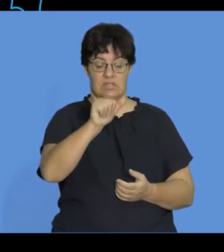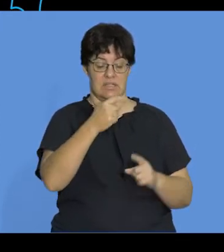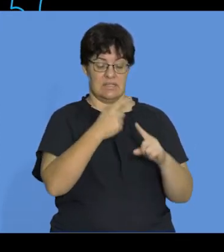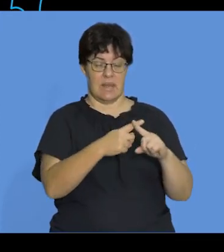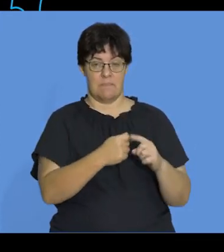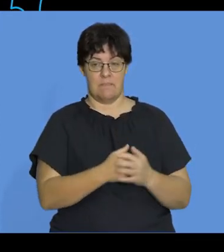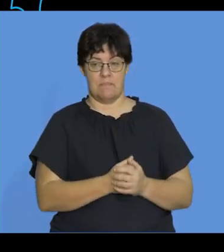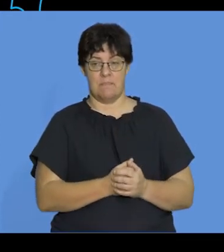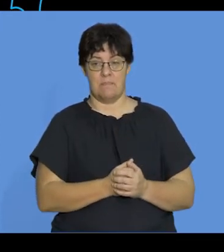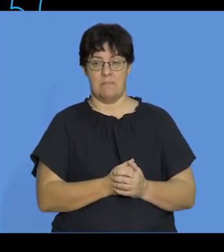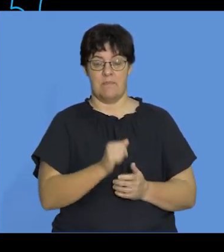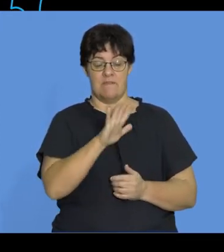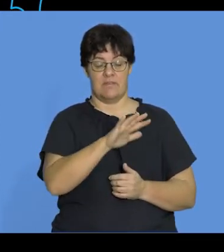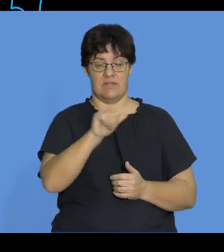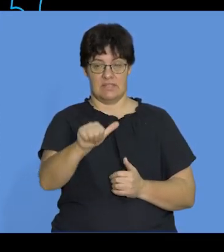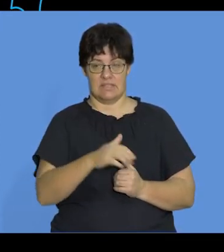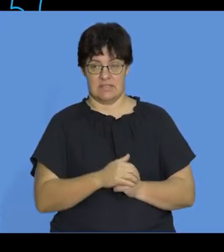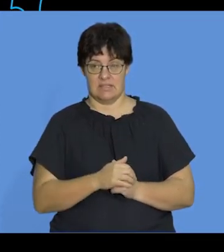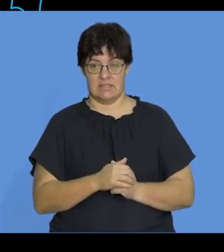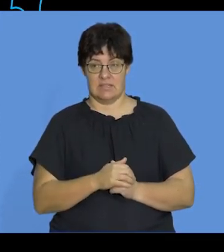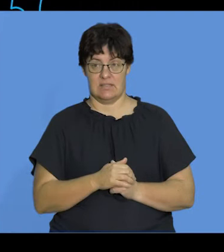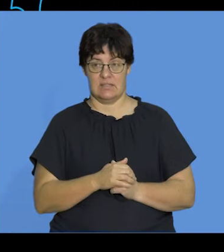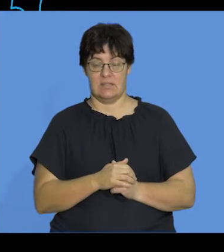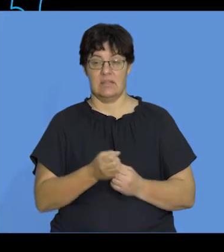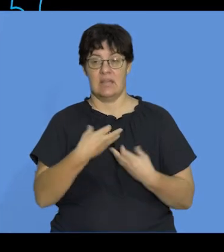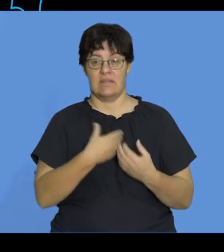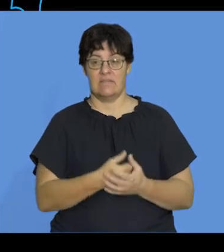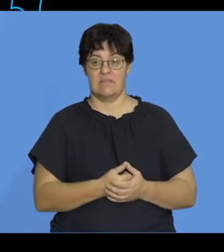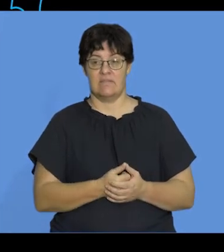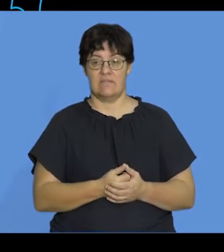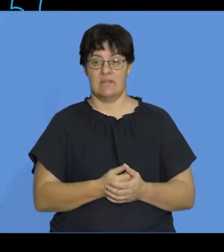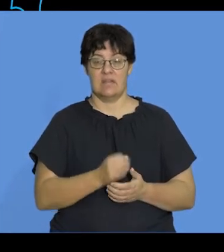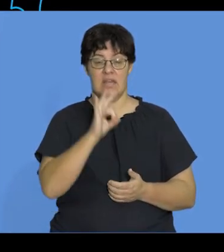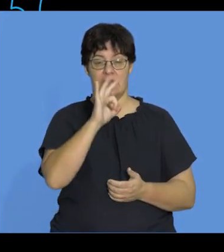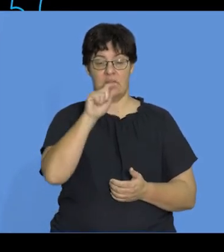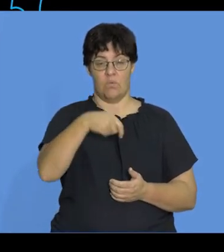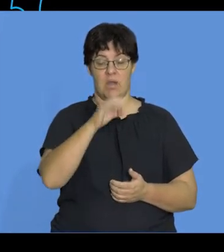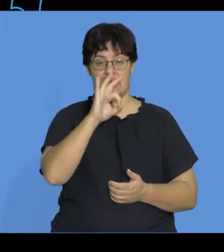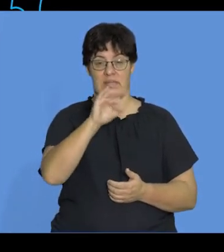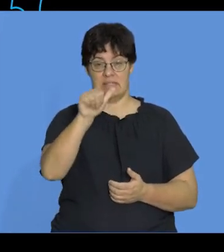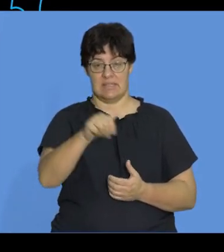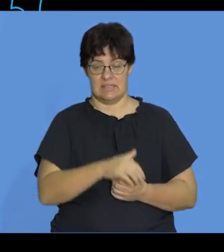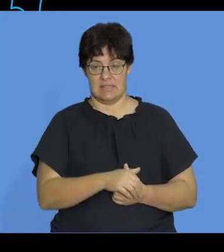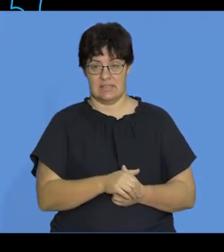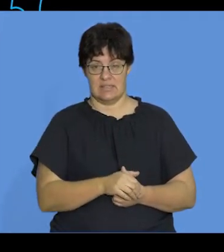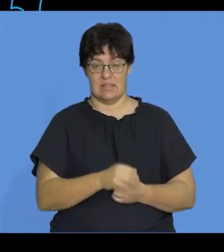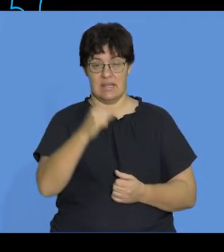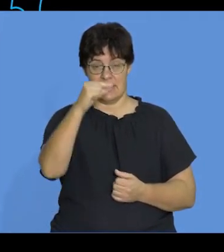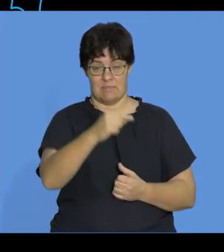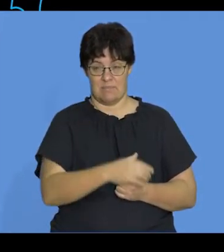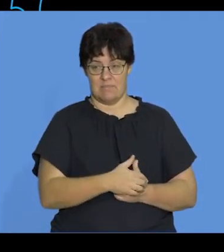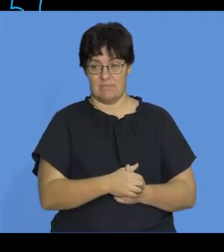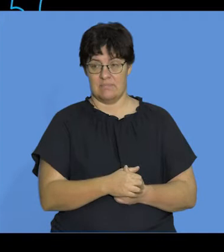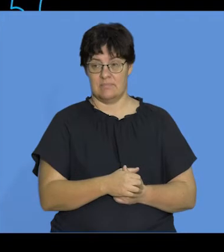0.06 multiplied by the molar mass of iron, which is 56. This gives us, as a decimal fraction,